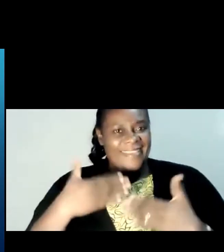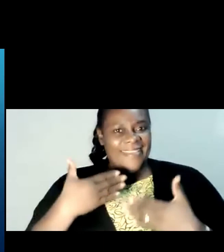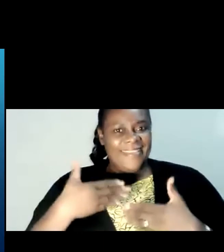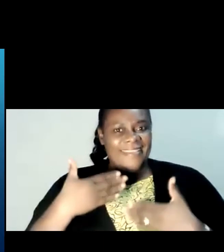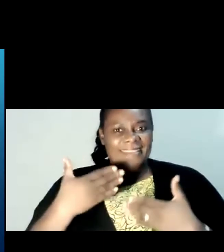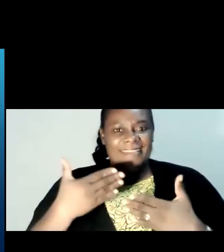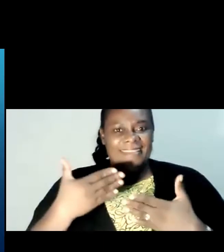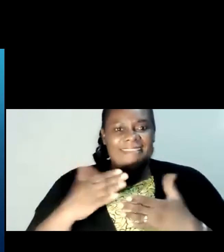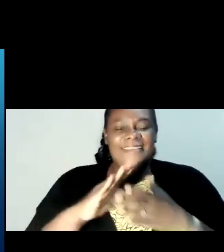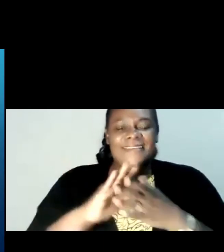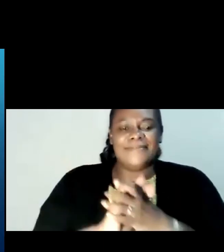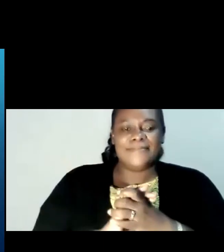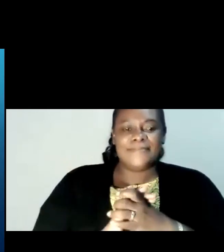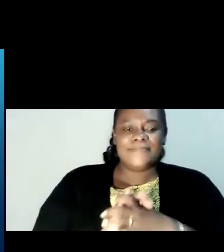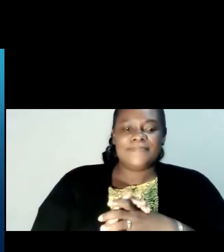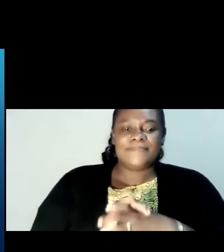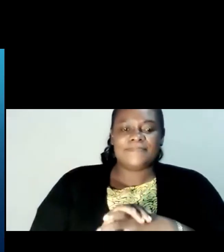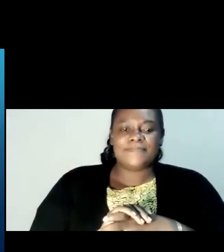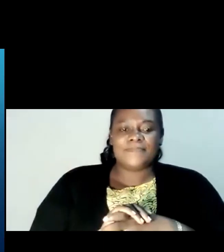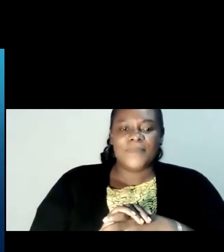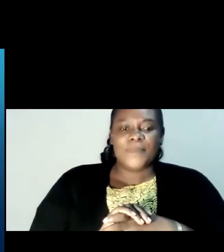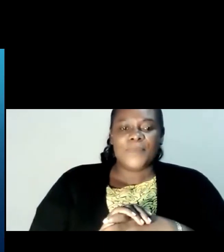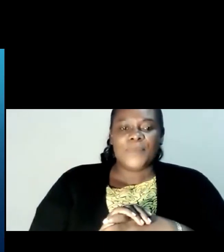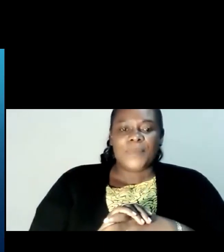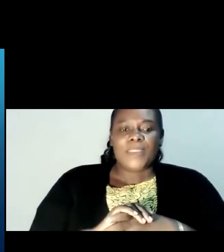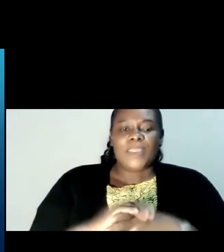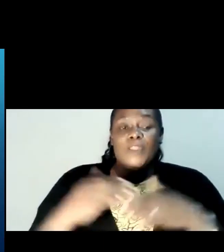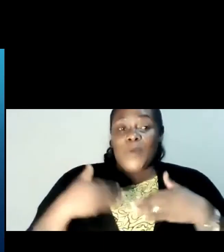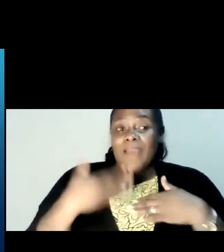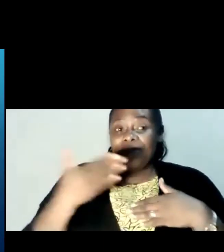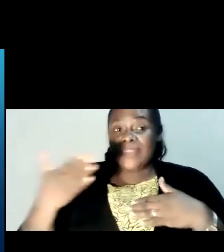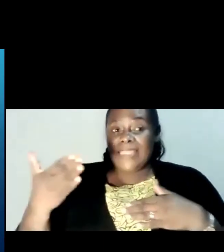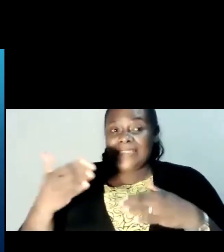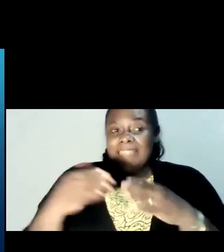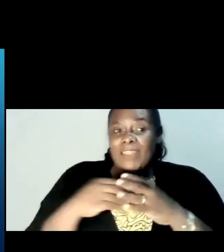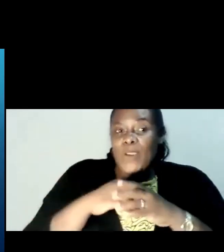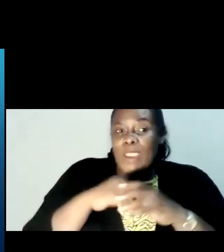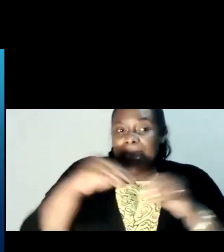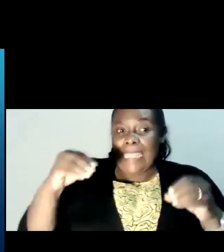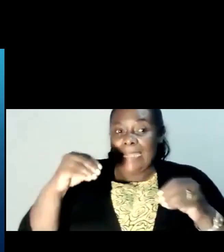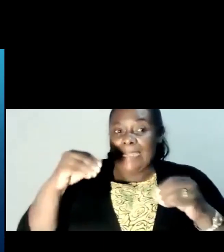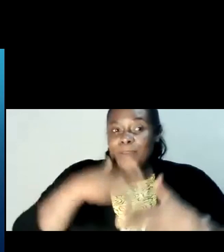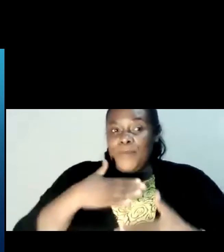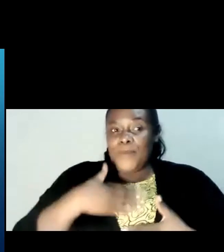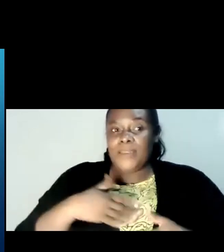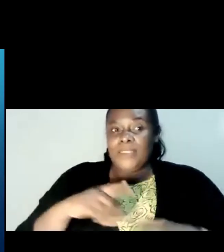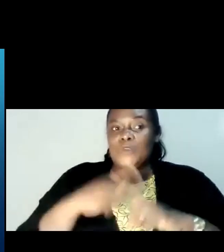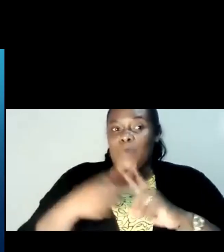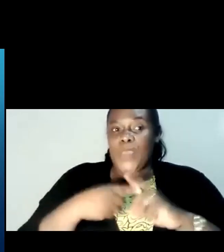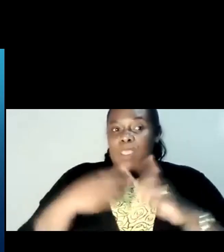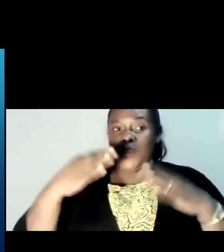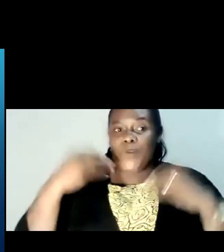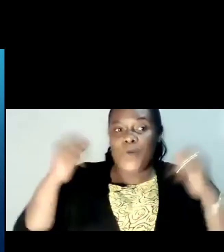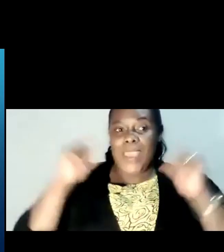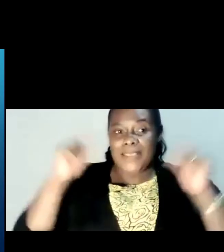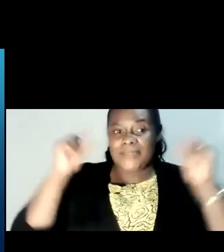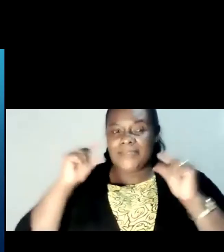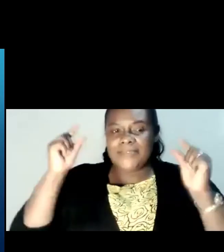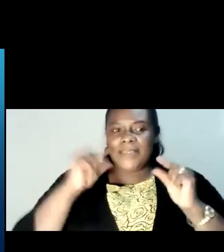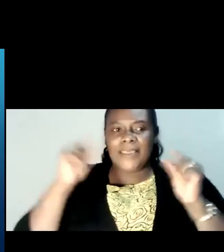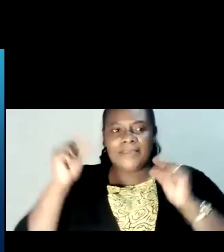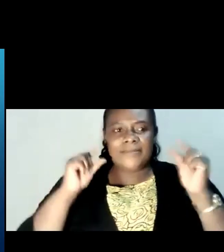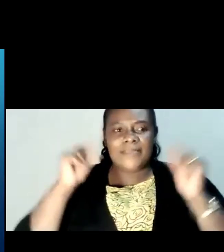for happiness, which are released when we exercise. And overall, regular exercise actually increases